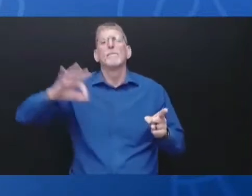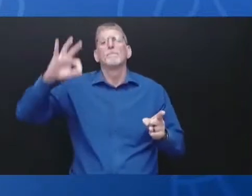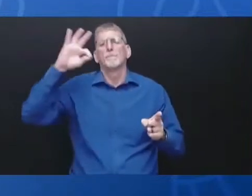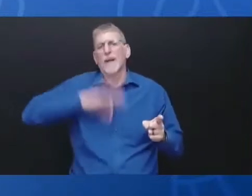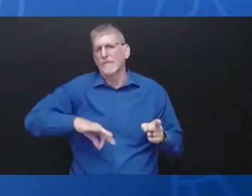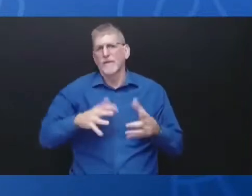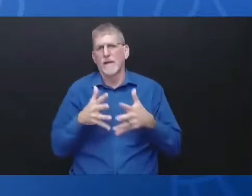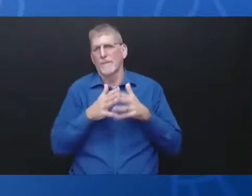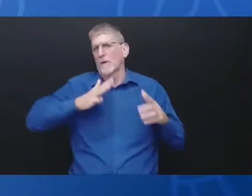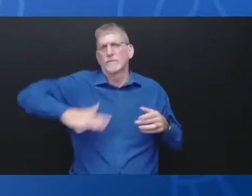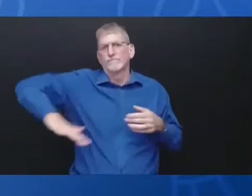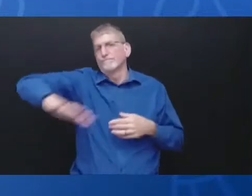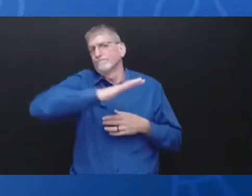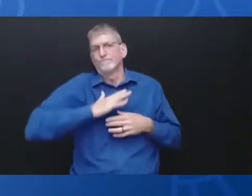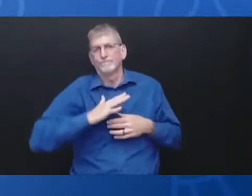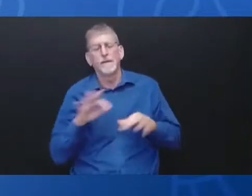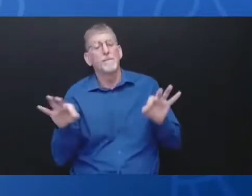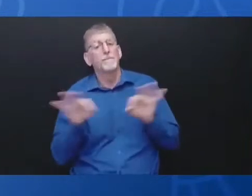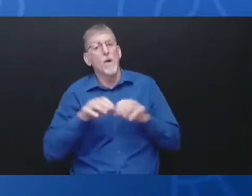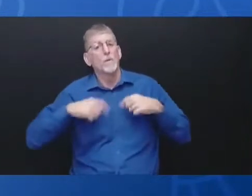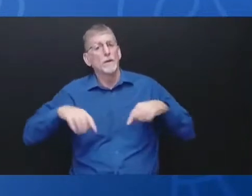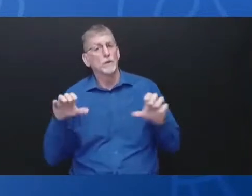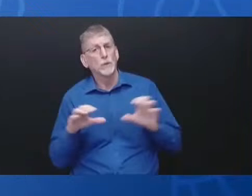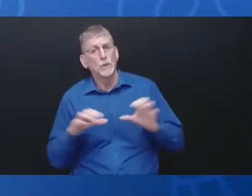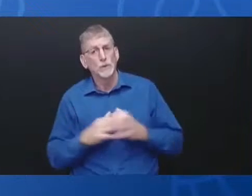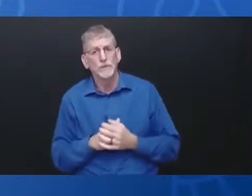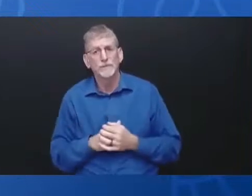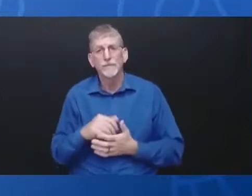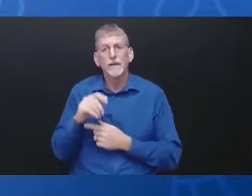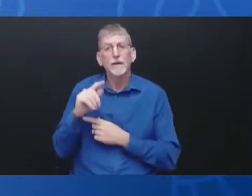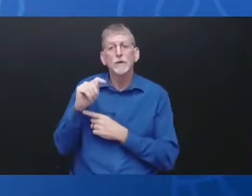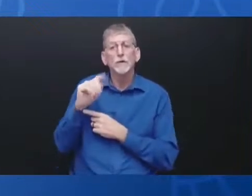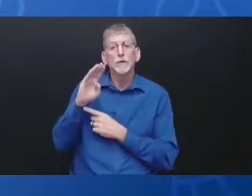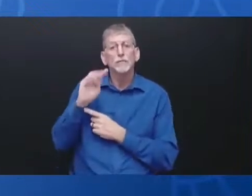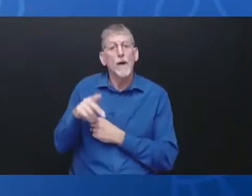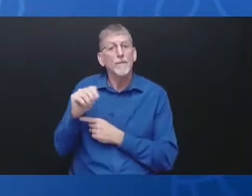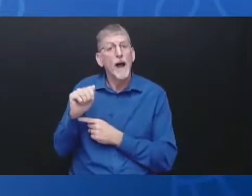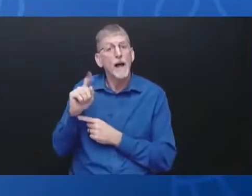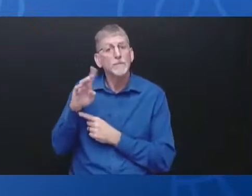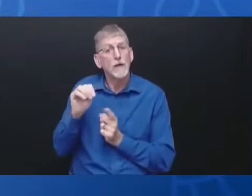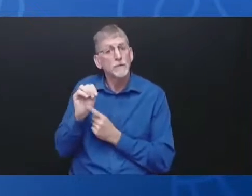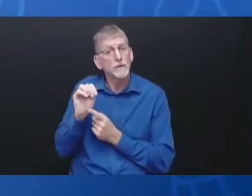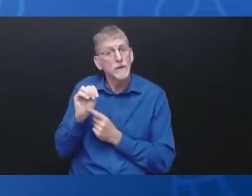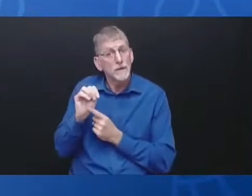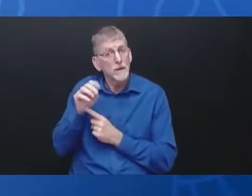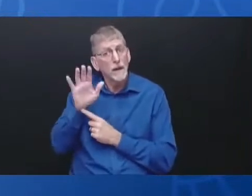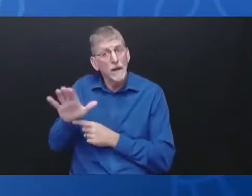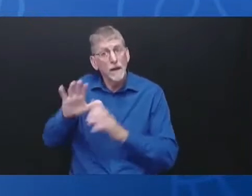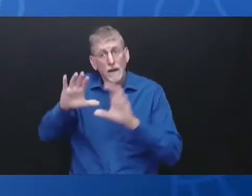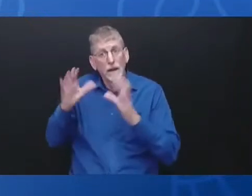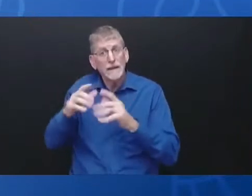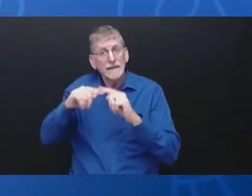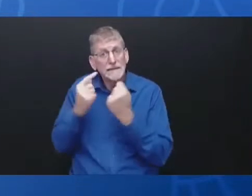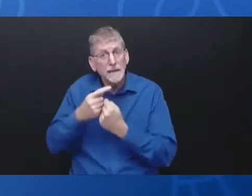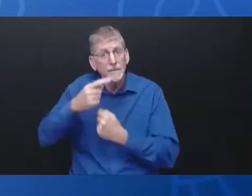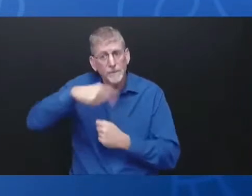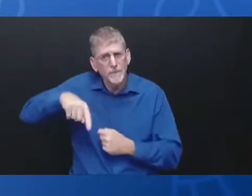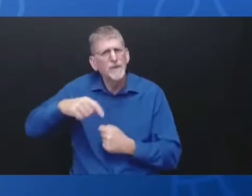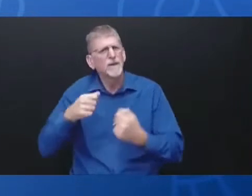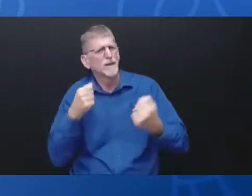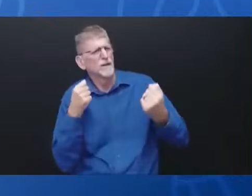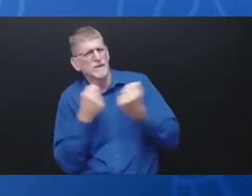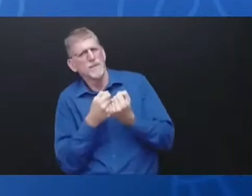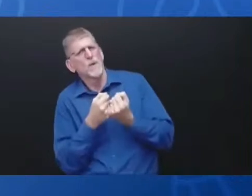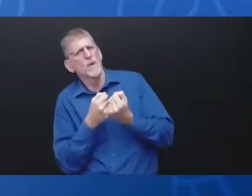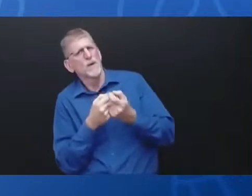Trump administration is doing, certainly President Trump himself and his team, is in the interest of the United States. I understand that. And that's why he was elected.